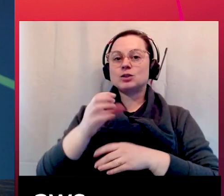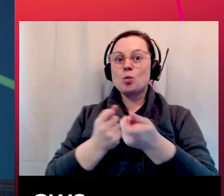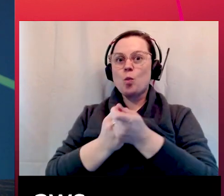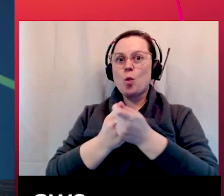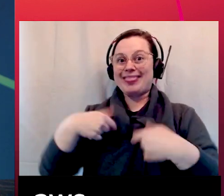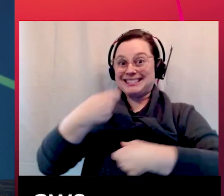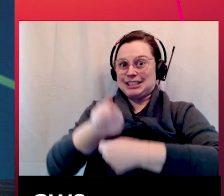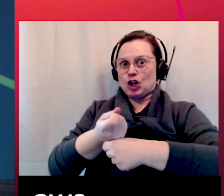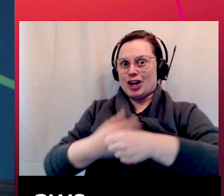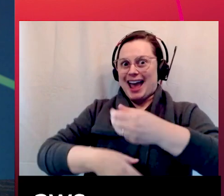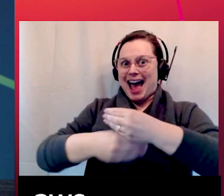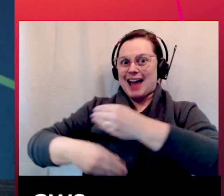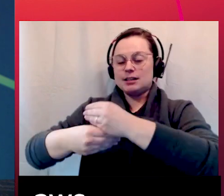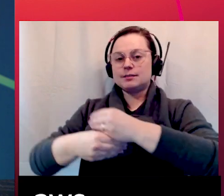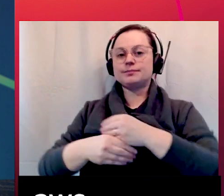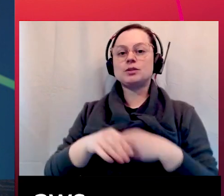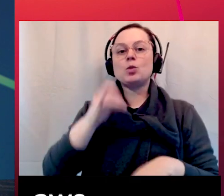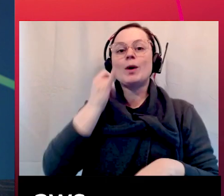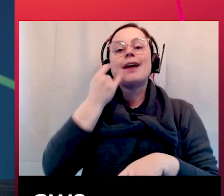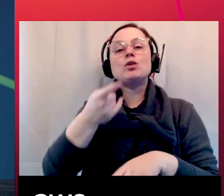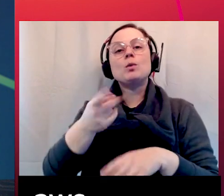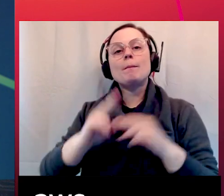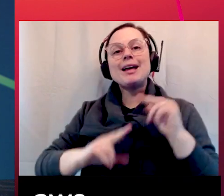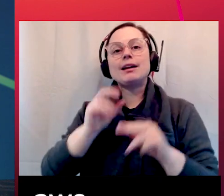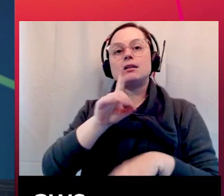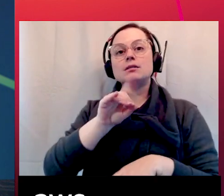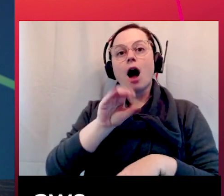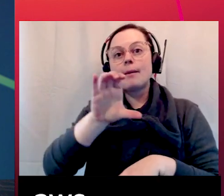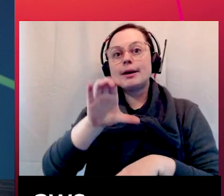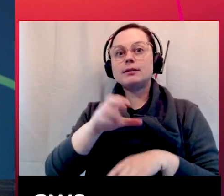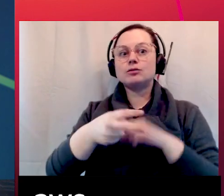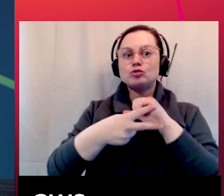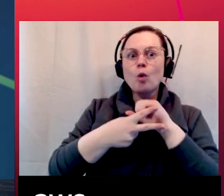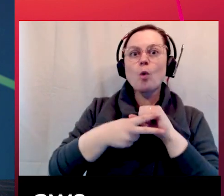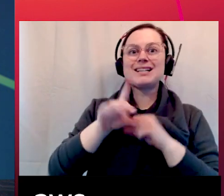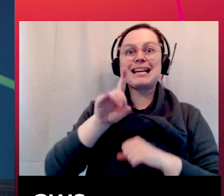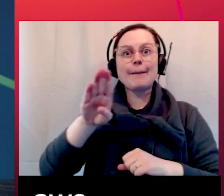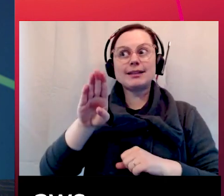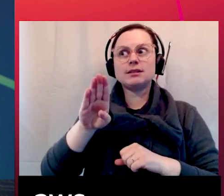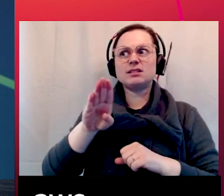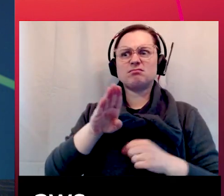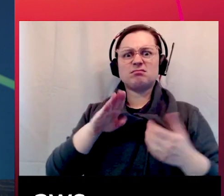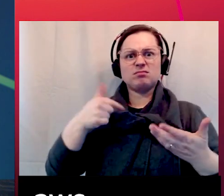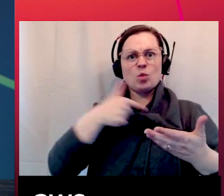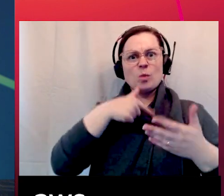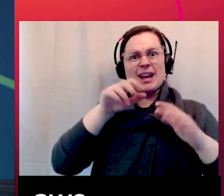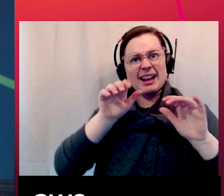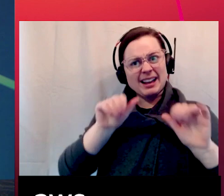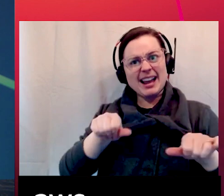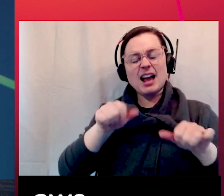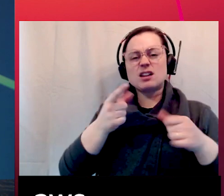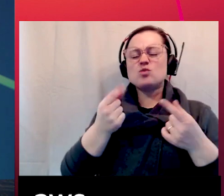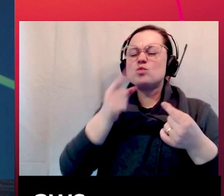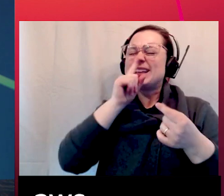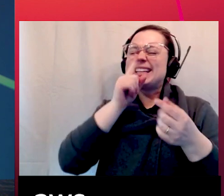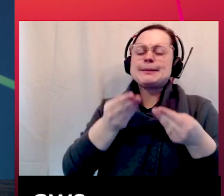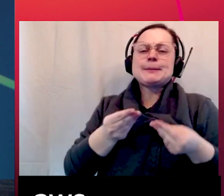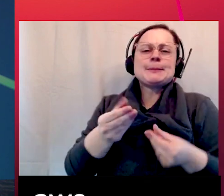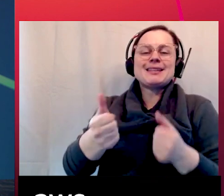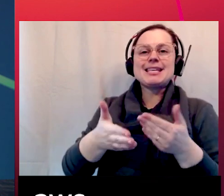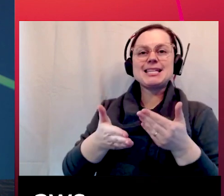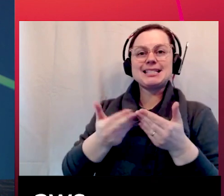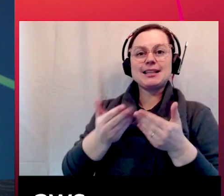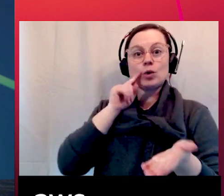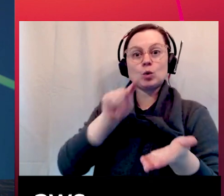building document databases or document stores at scale, Aerospike can do that really easily for you. A lot of JSON